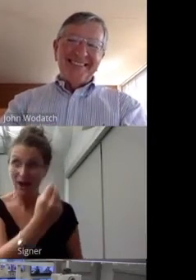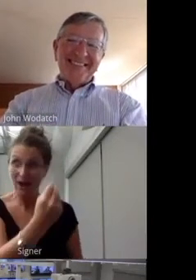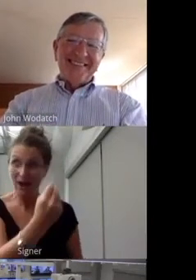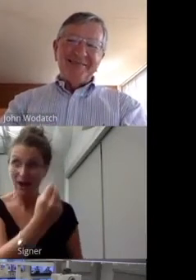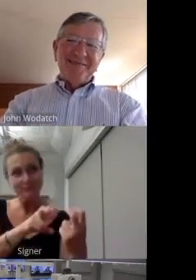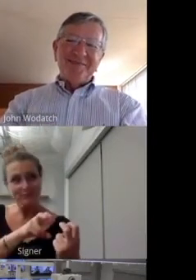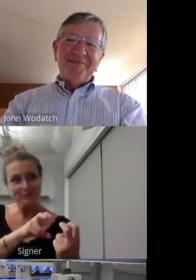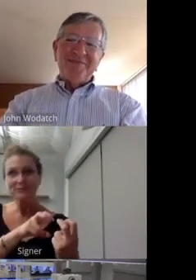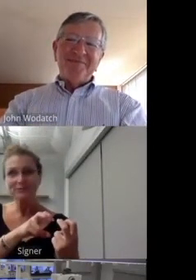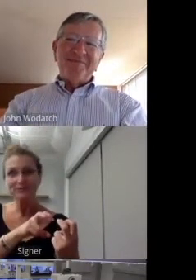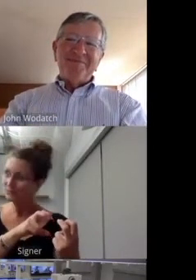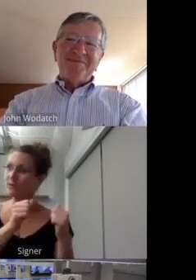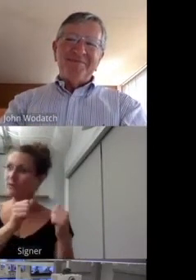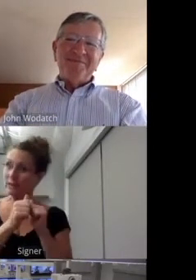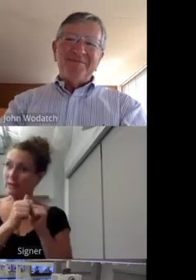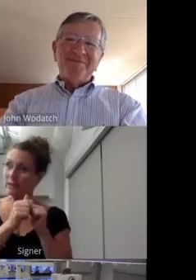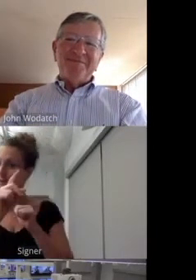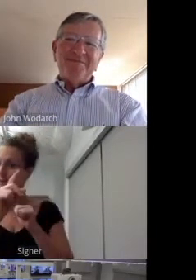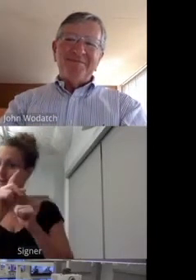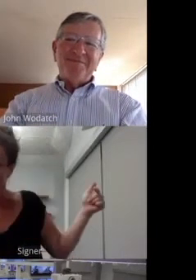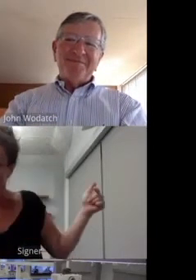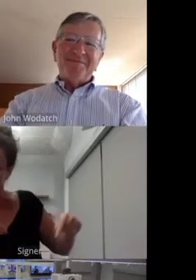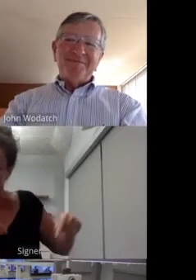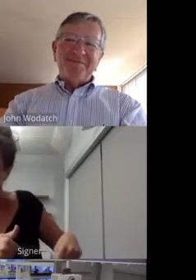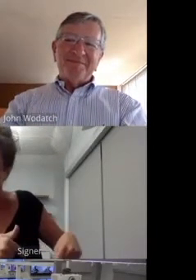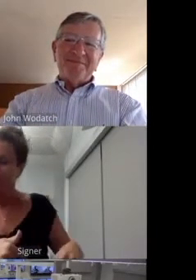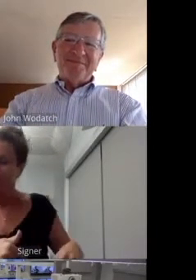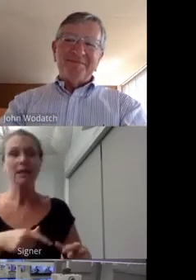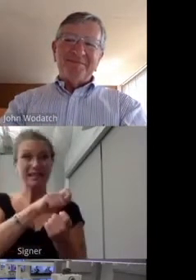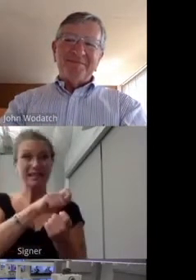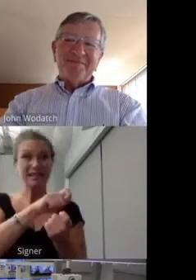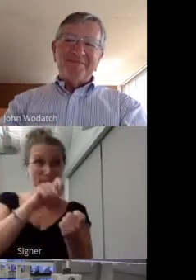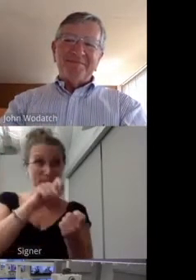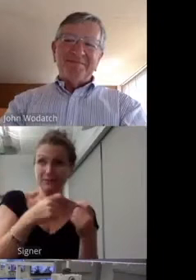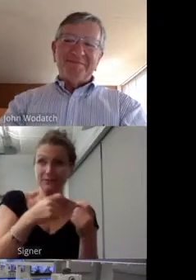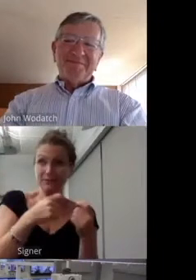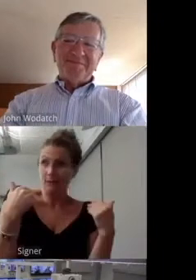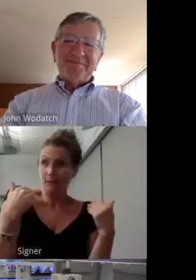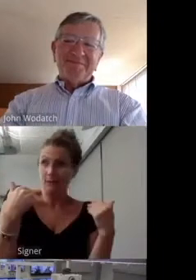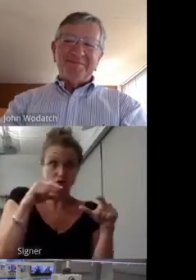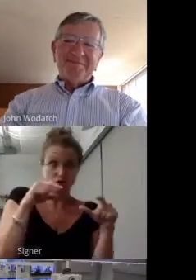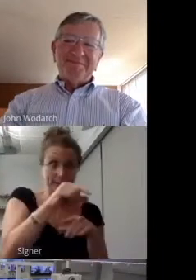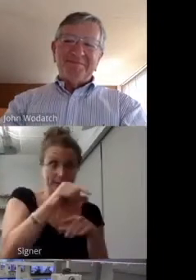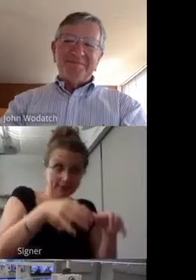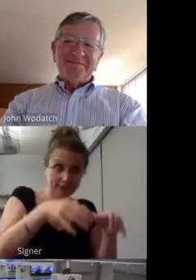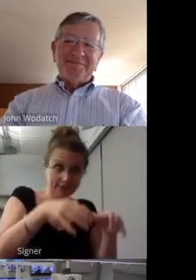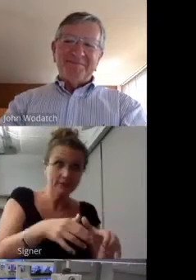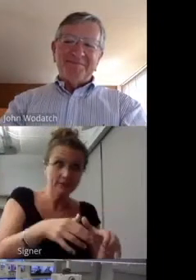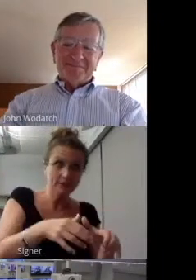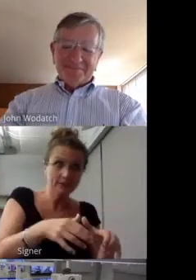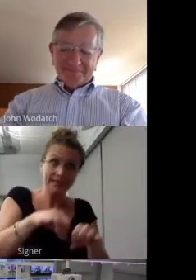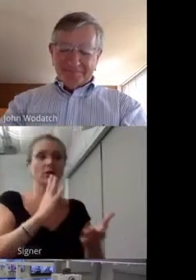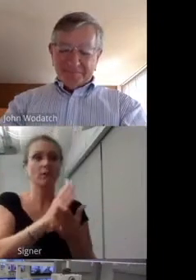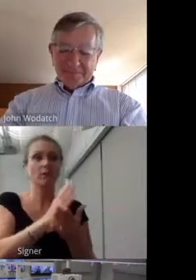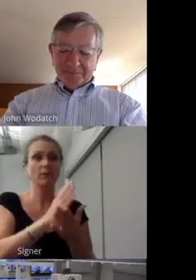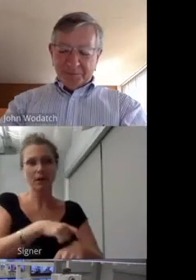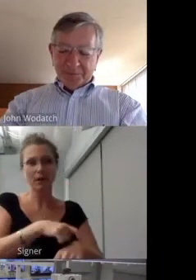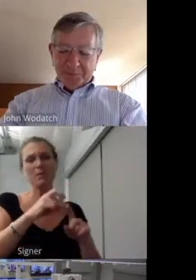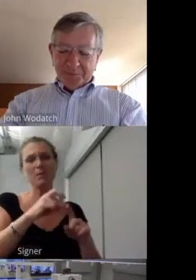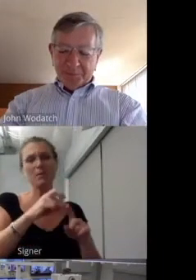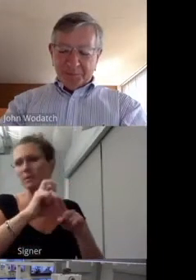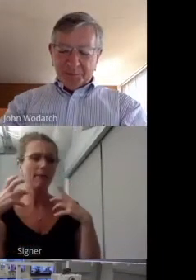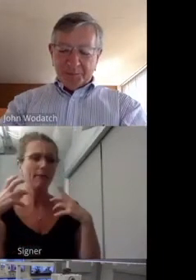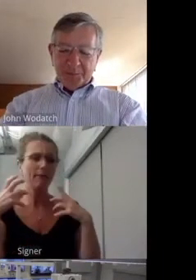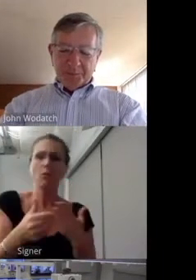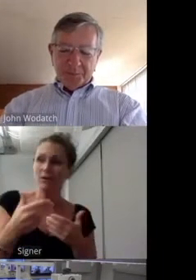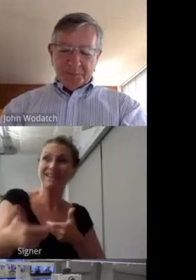the particular ministry whose standard we were talking about at the time. So whether it was transportation or health or whatever. In other words, by the time it reached the